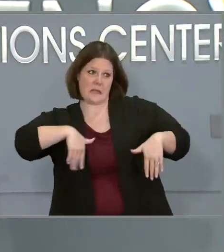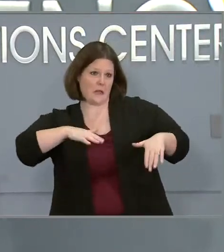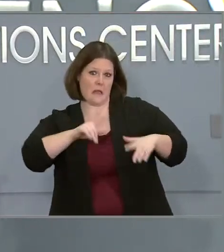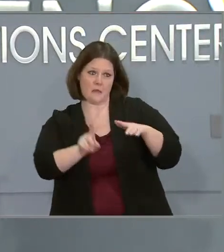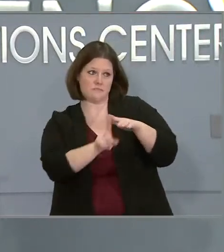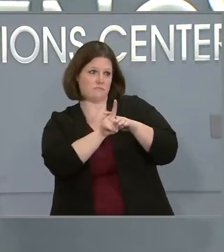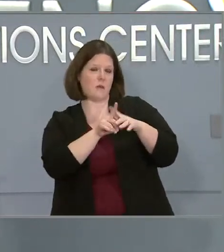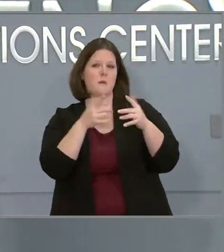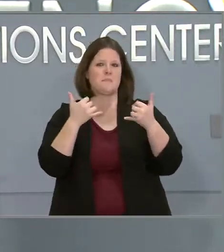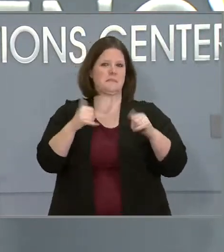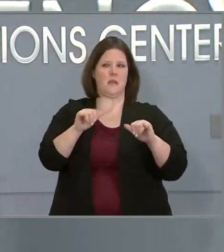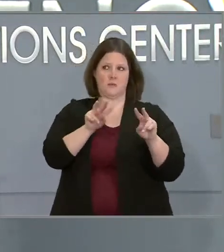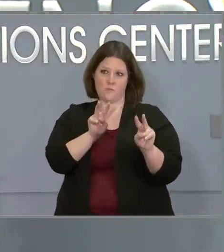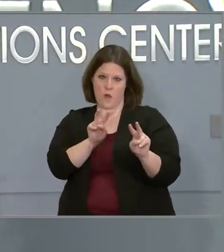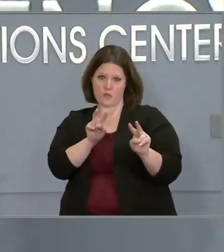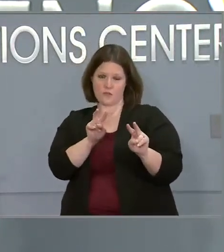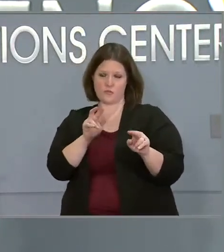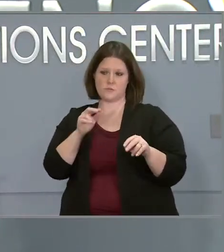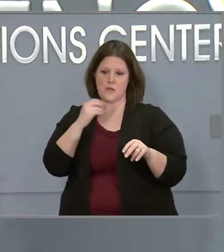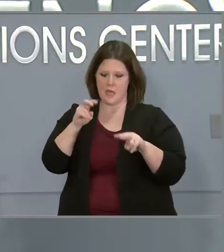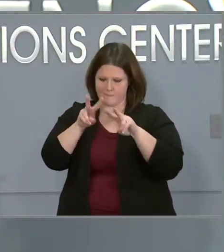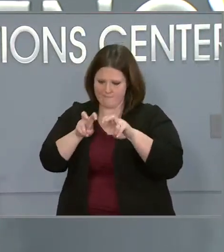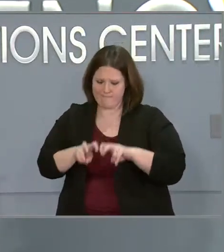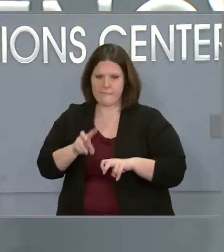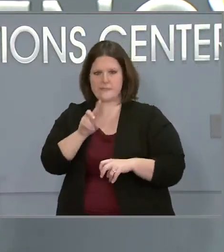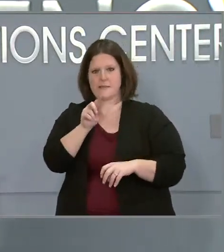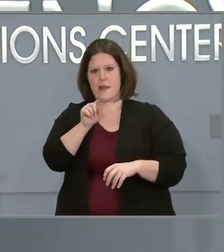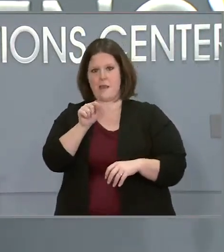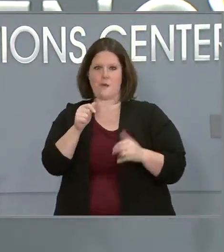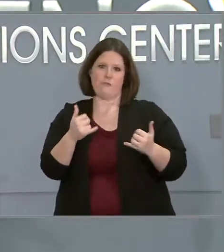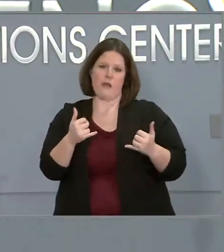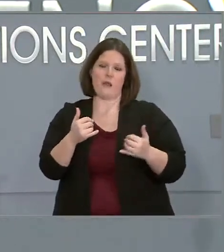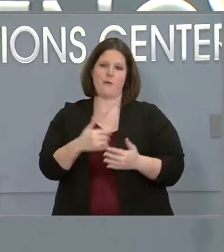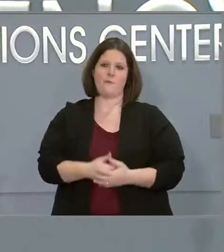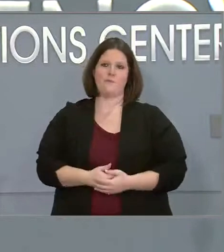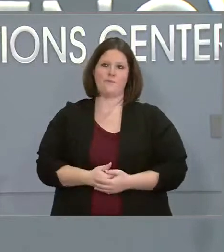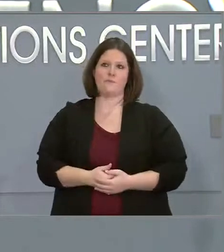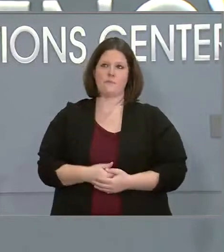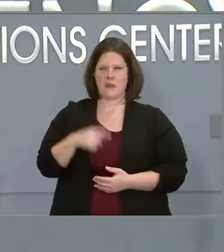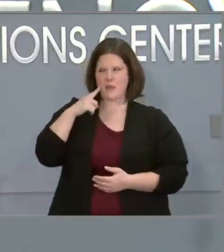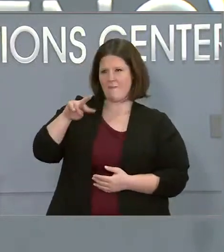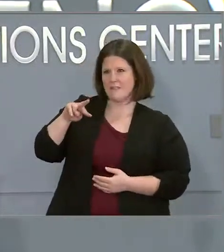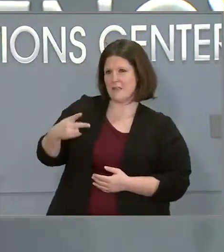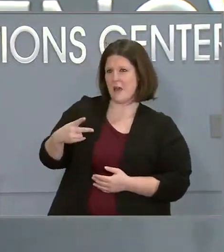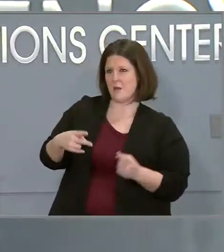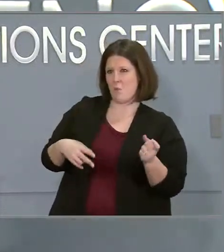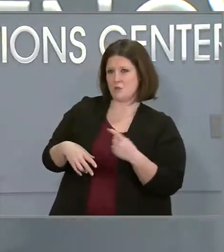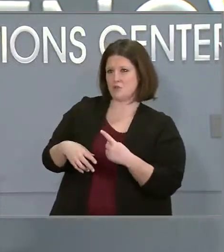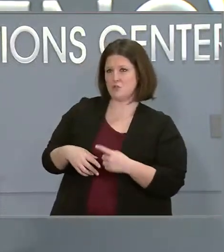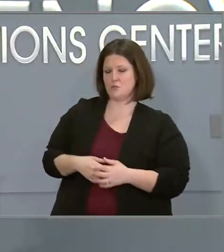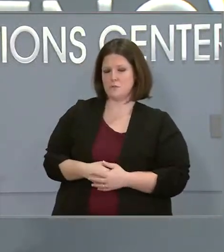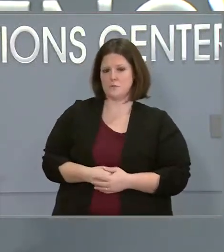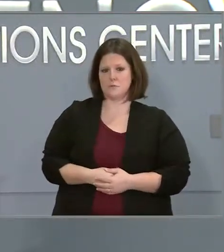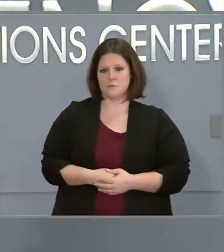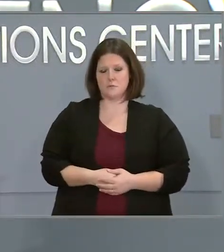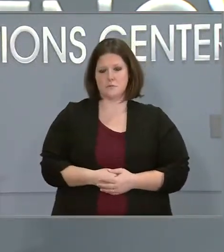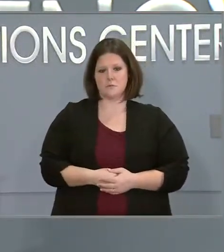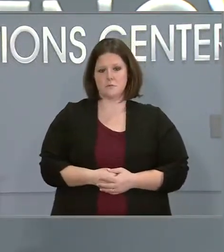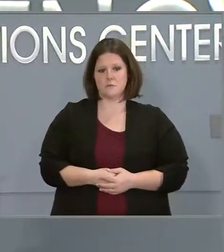experts are looking closely at our data right now. Thank you. Oh.